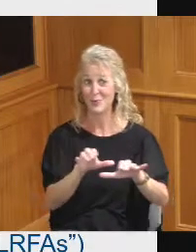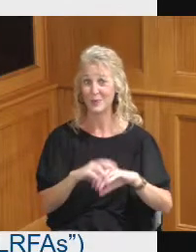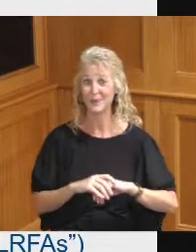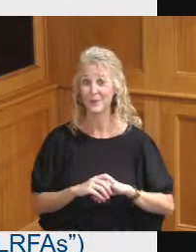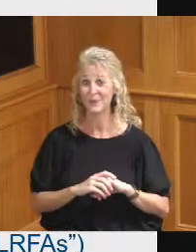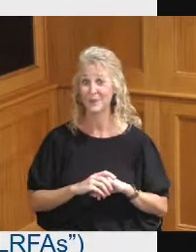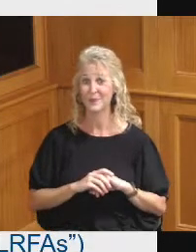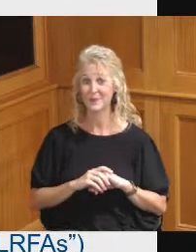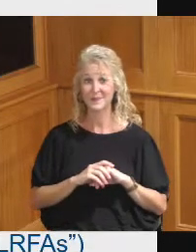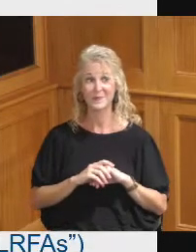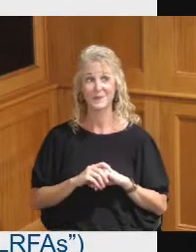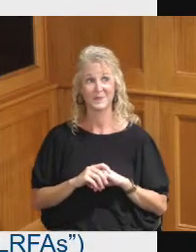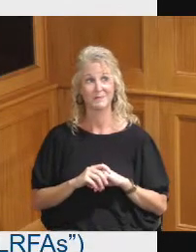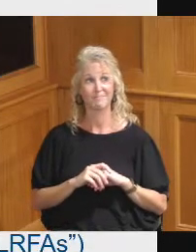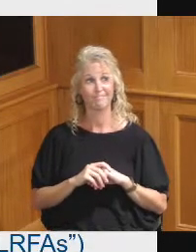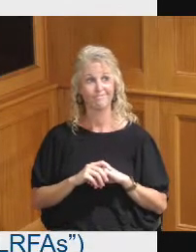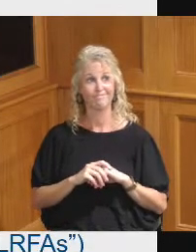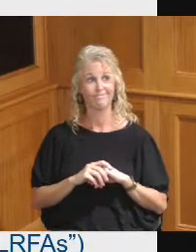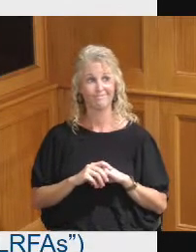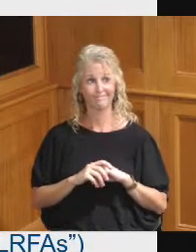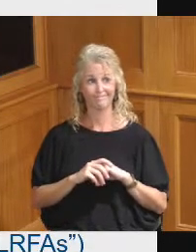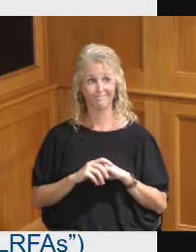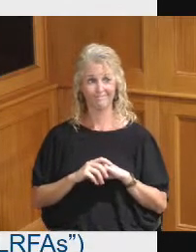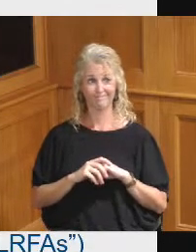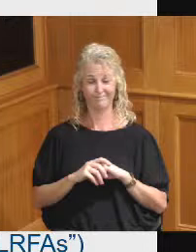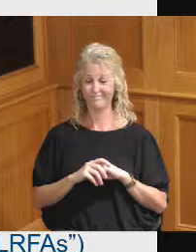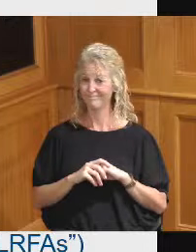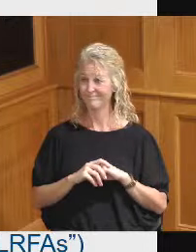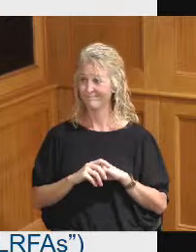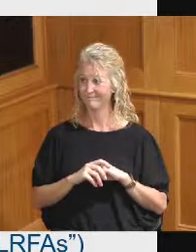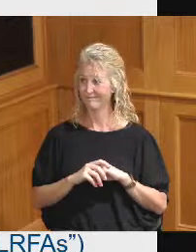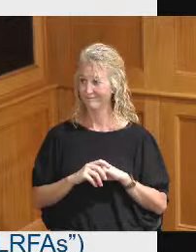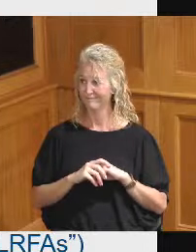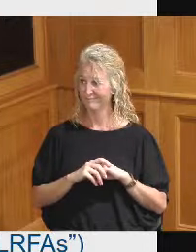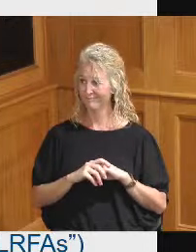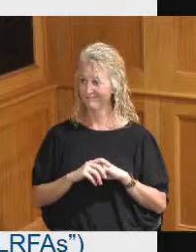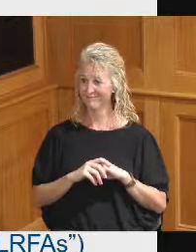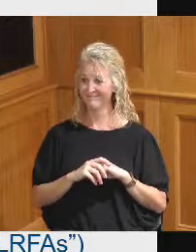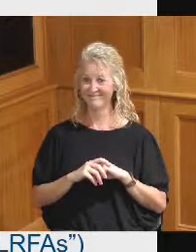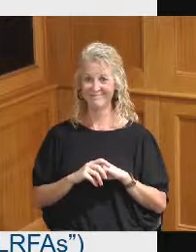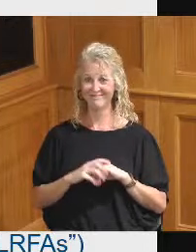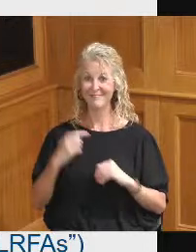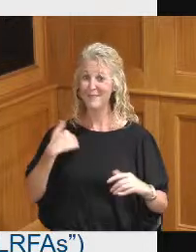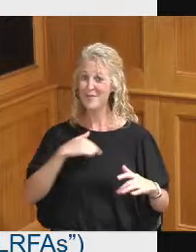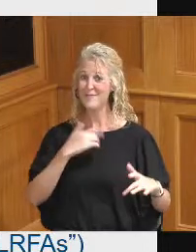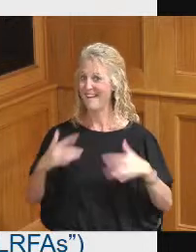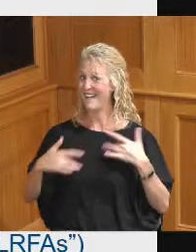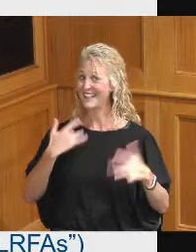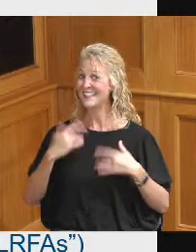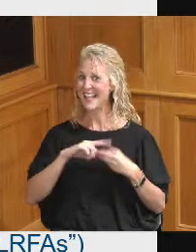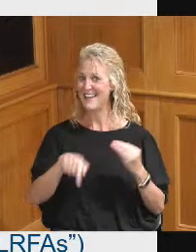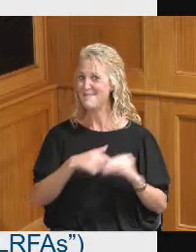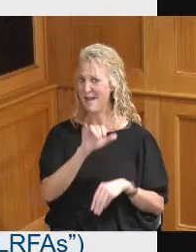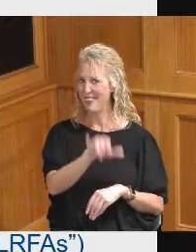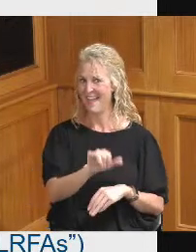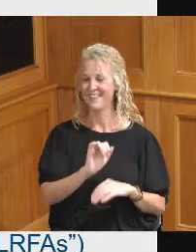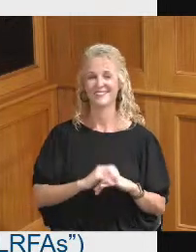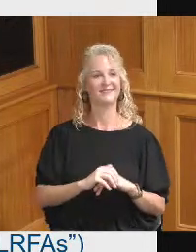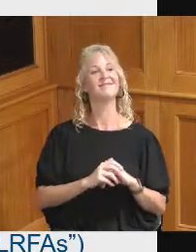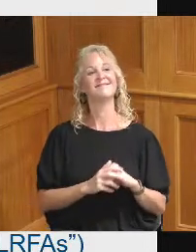and give you some more information. But we're excited about that piece of the program.